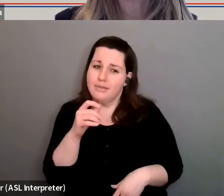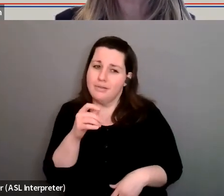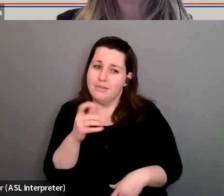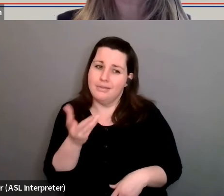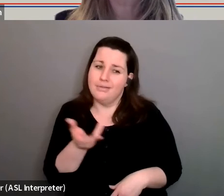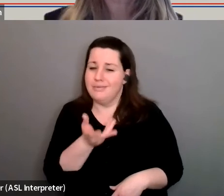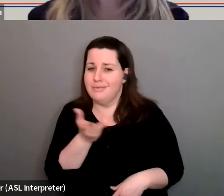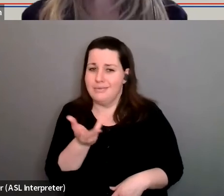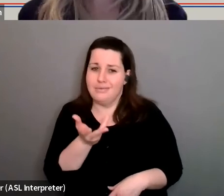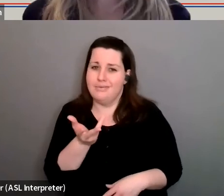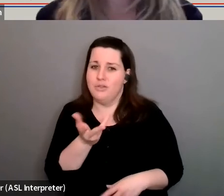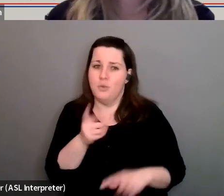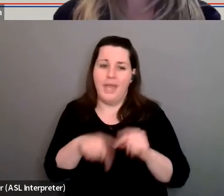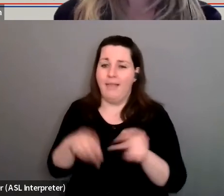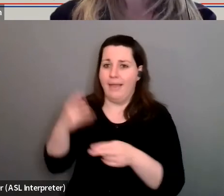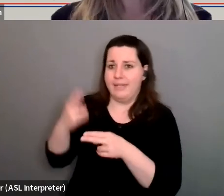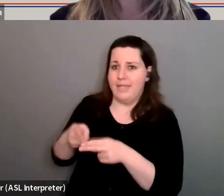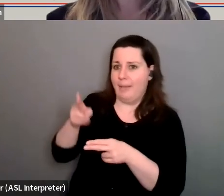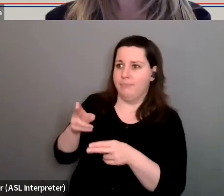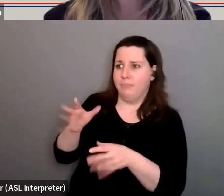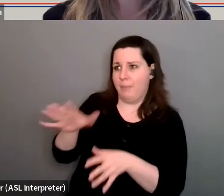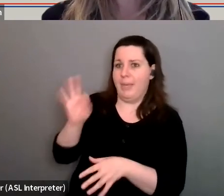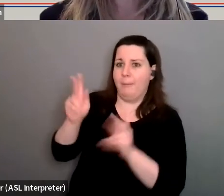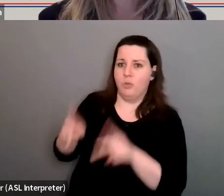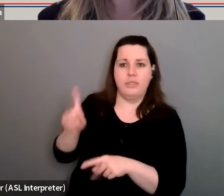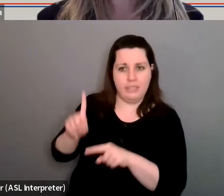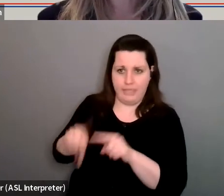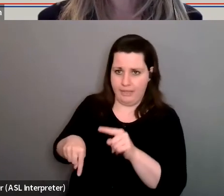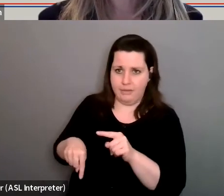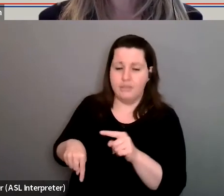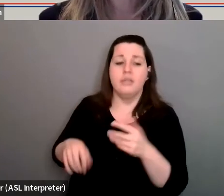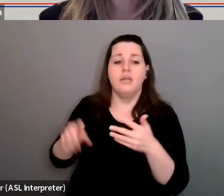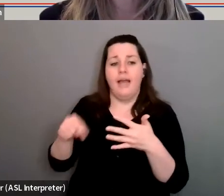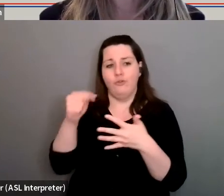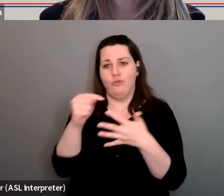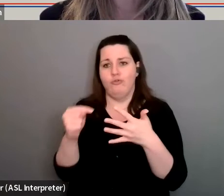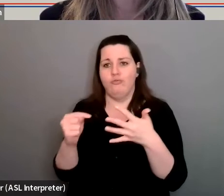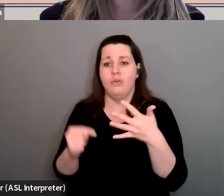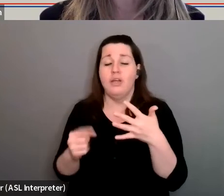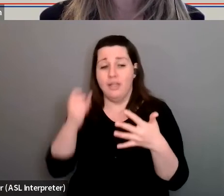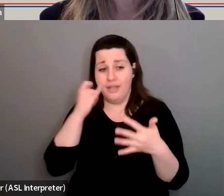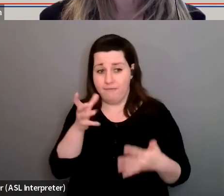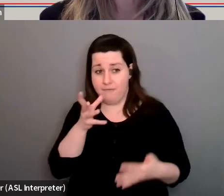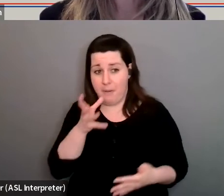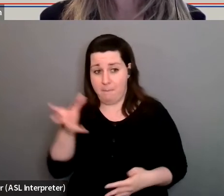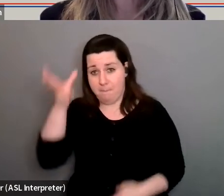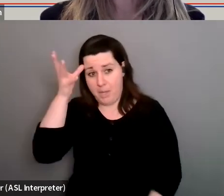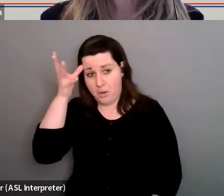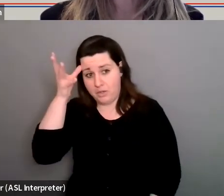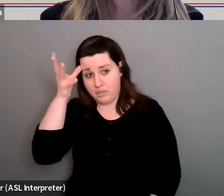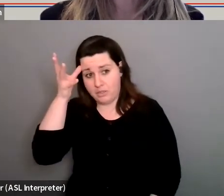to name whoever you want. If it was a parent that was managing